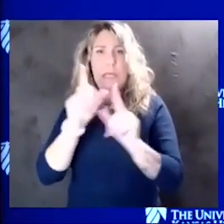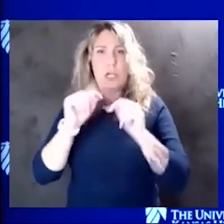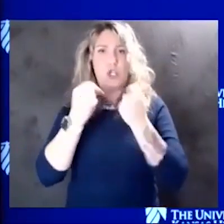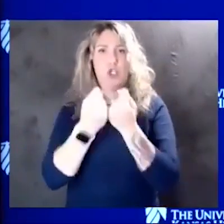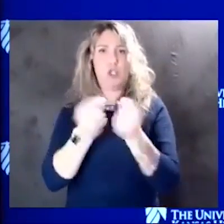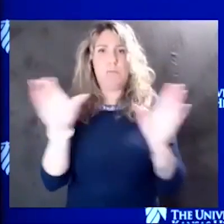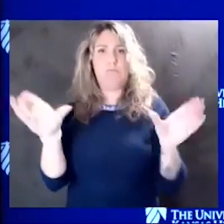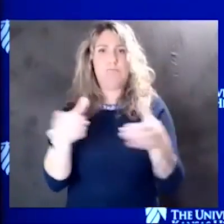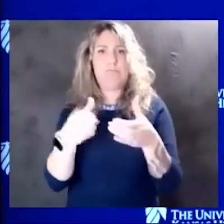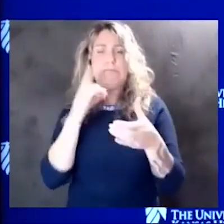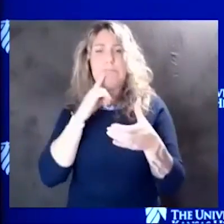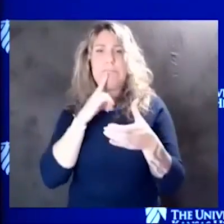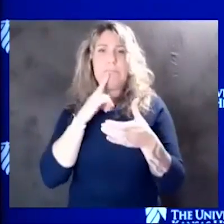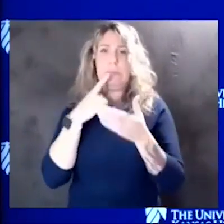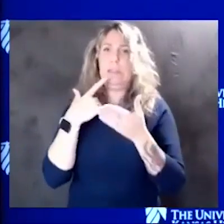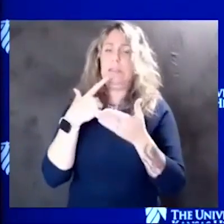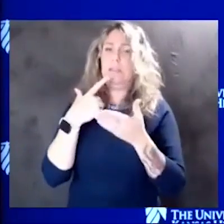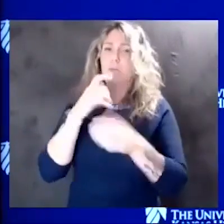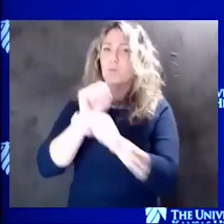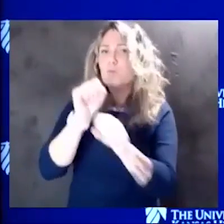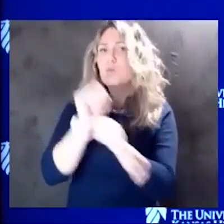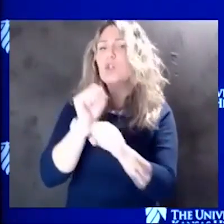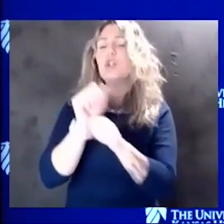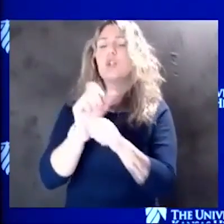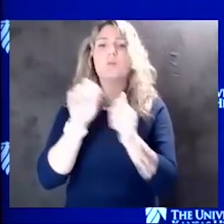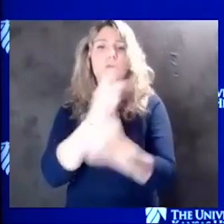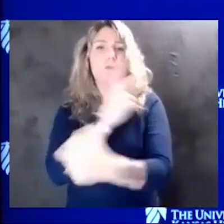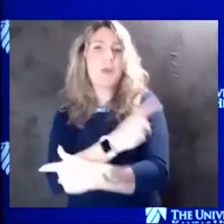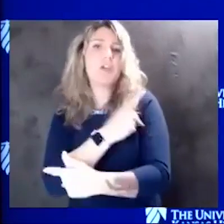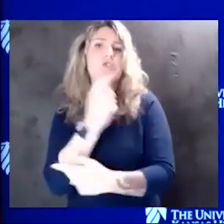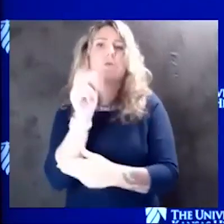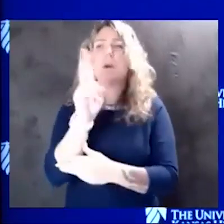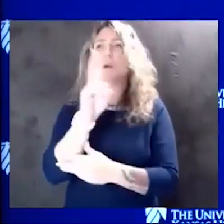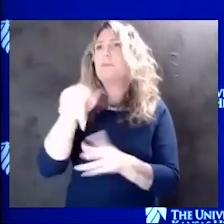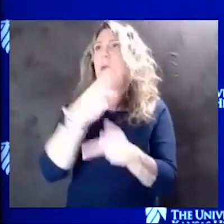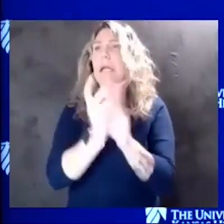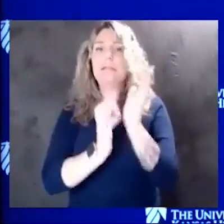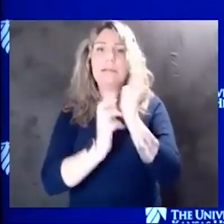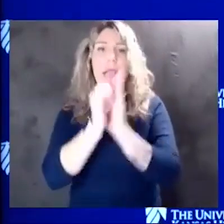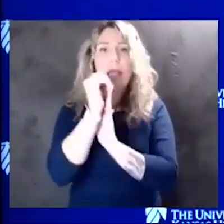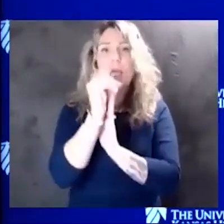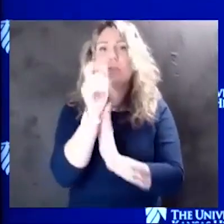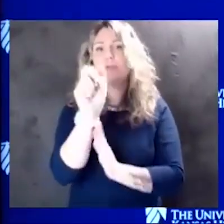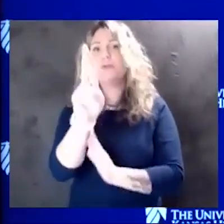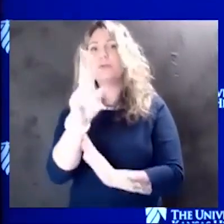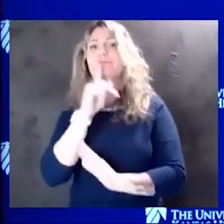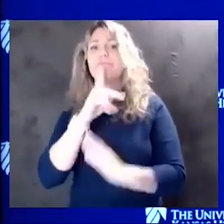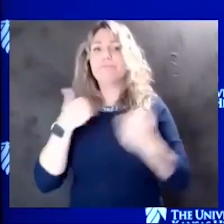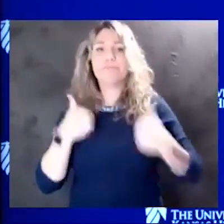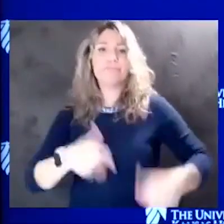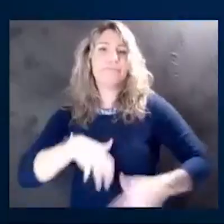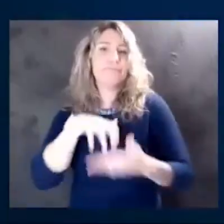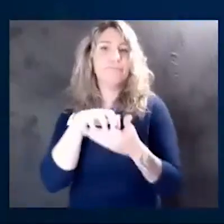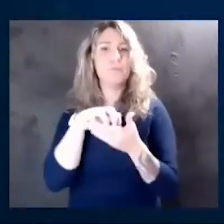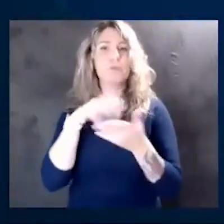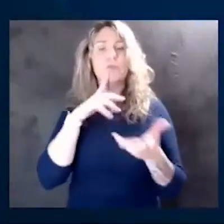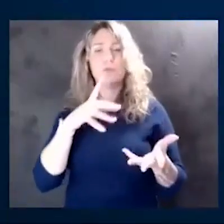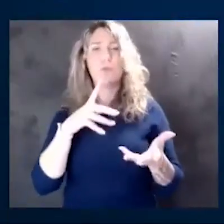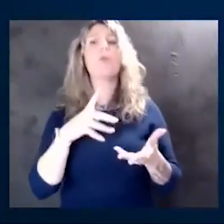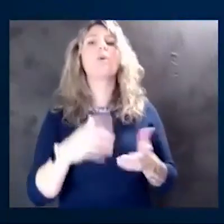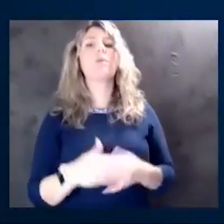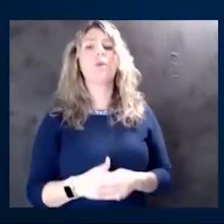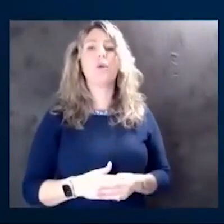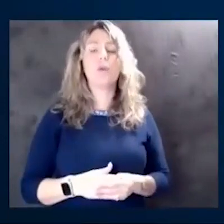if they have a certain amount of cancers or other immunosuppression. But that's kind of all I can say. That's all the information I have right here. We can get more